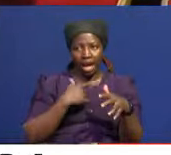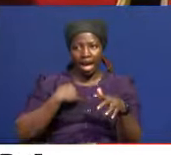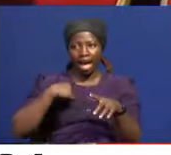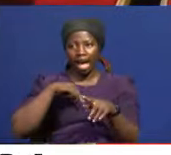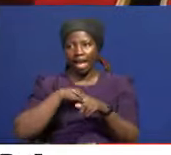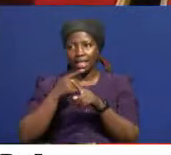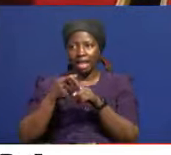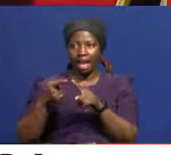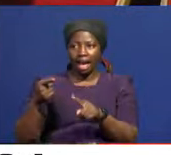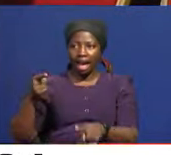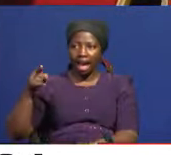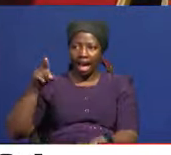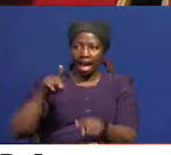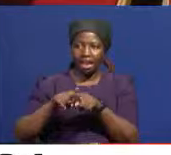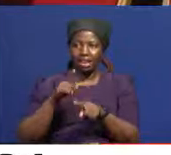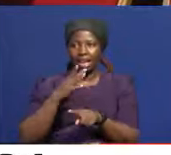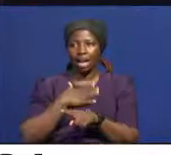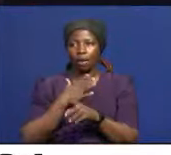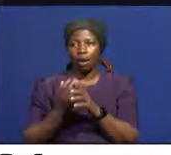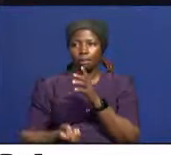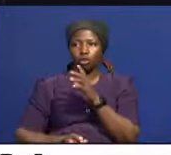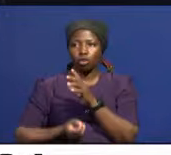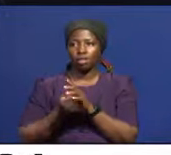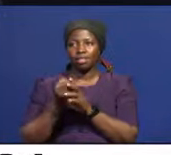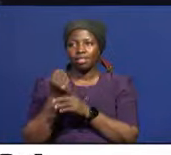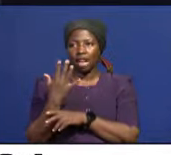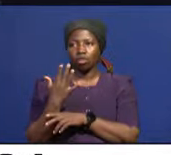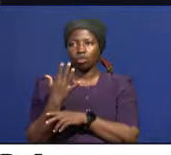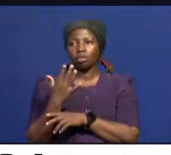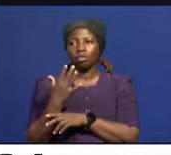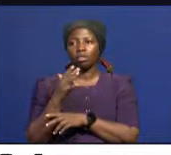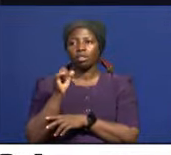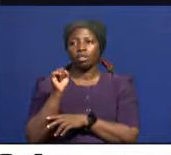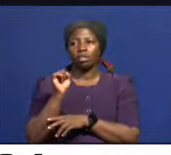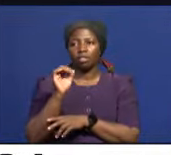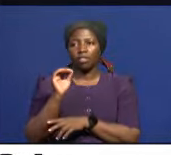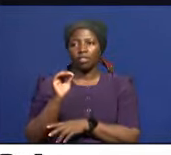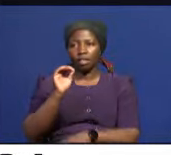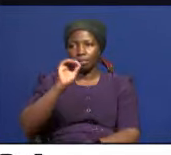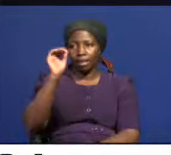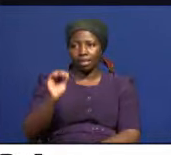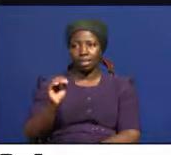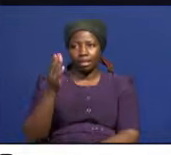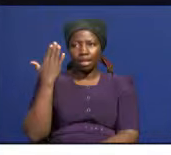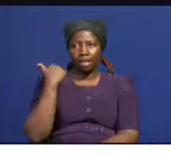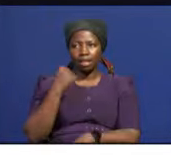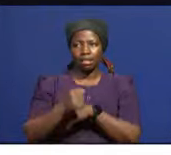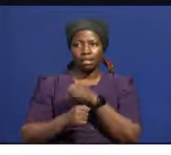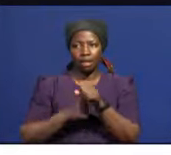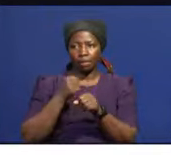increased our production by 50% last year.